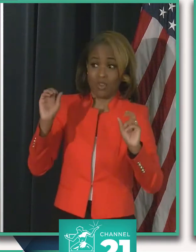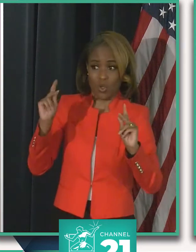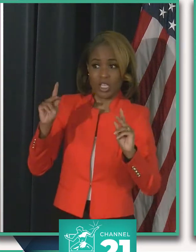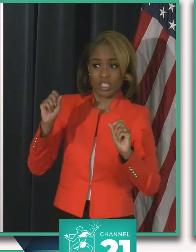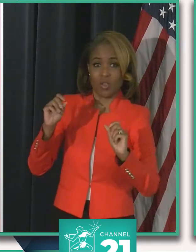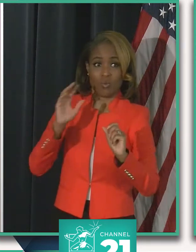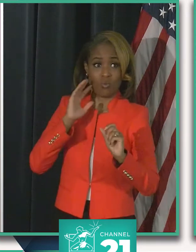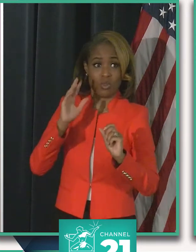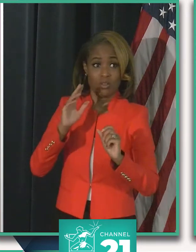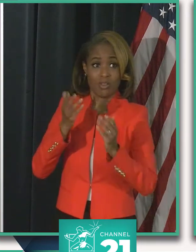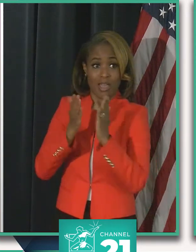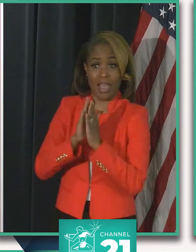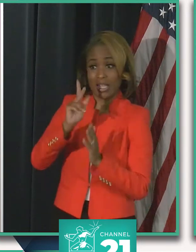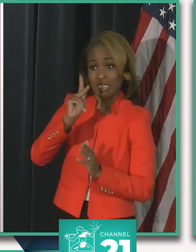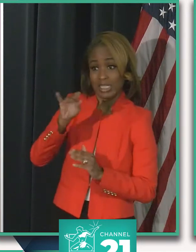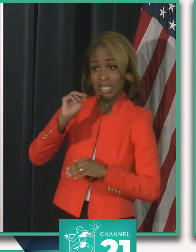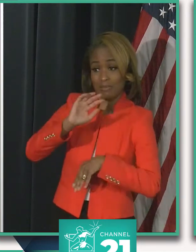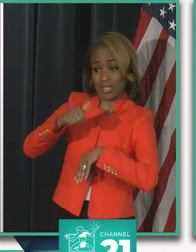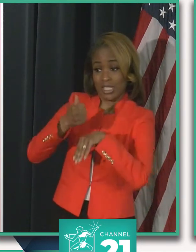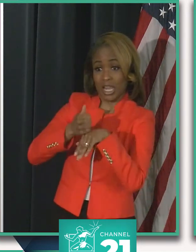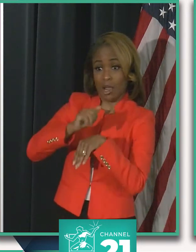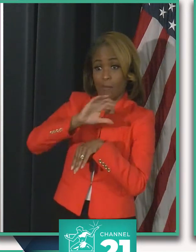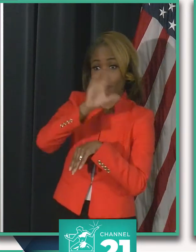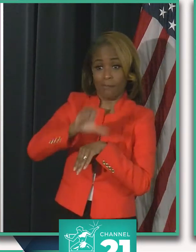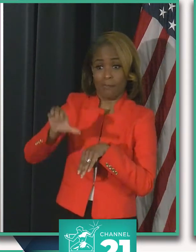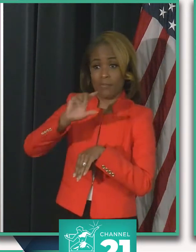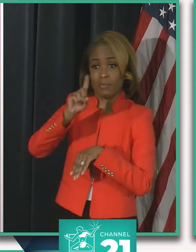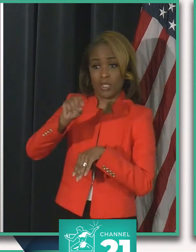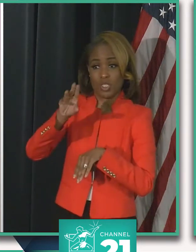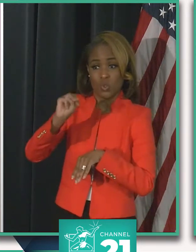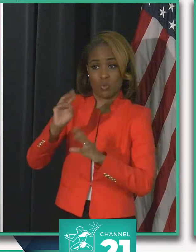get Kim to set up a Zoom meeting. I learned so much